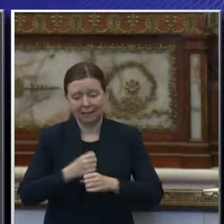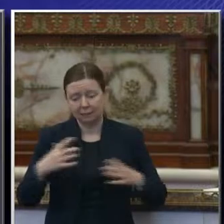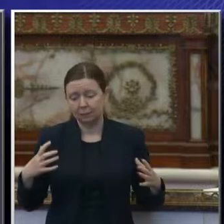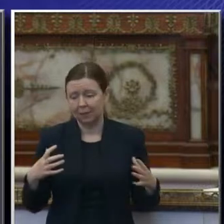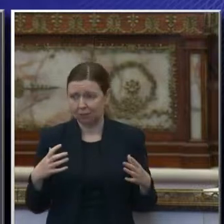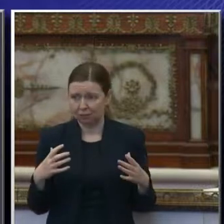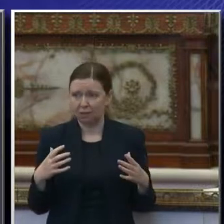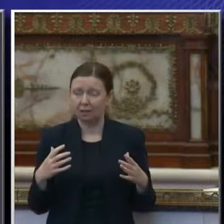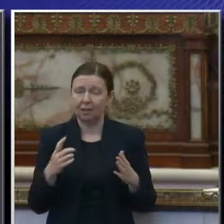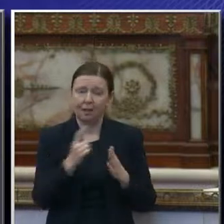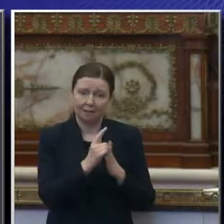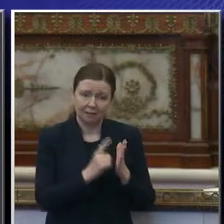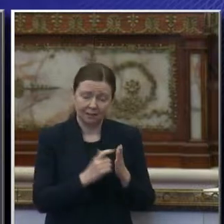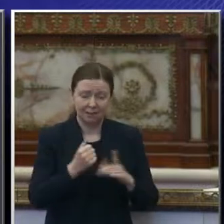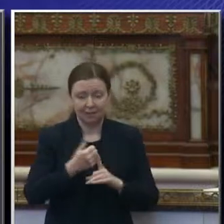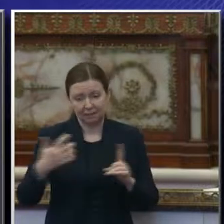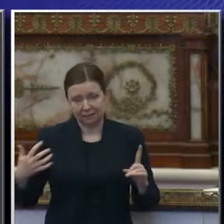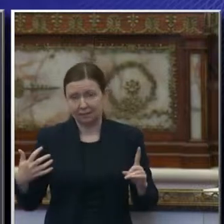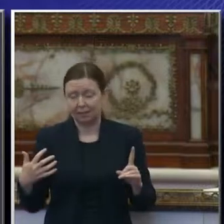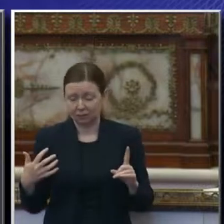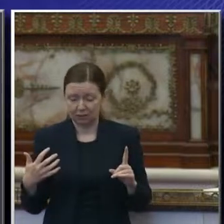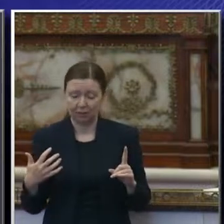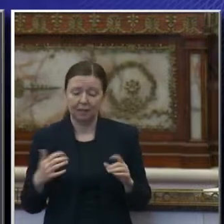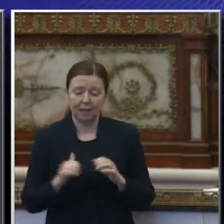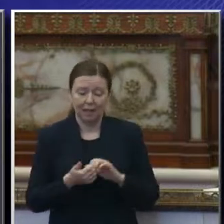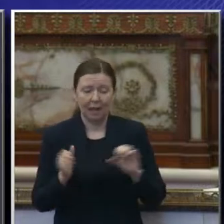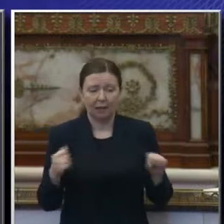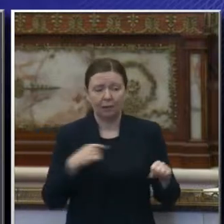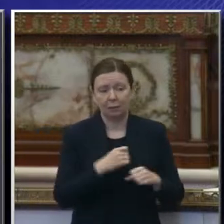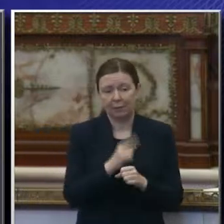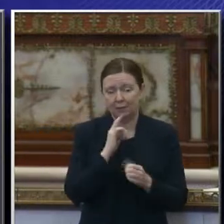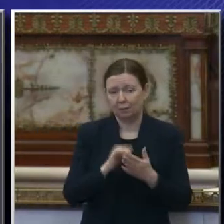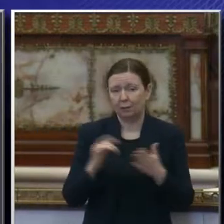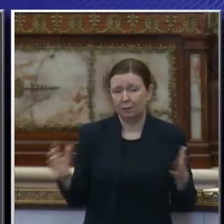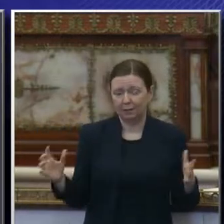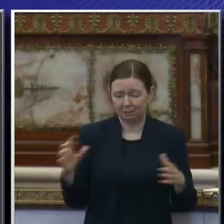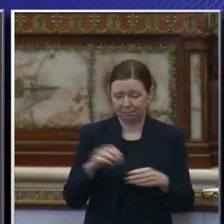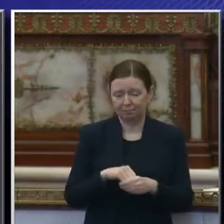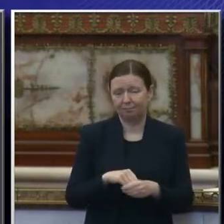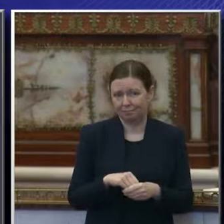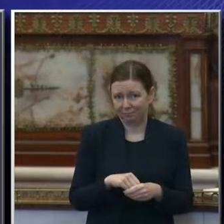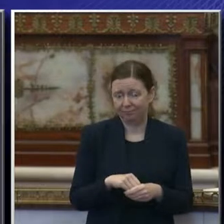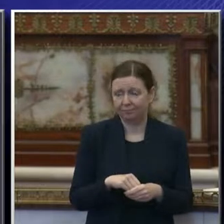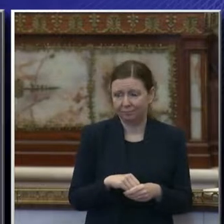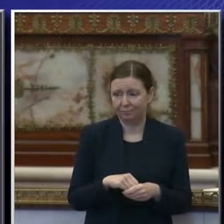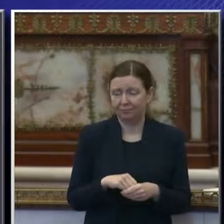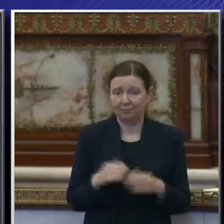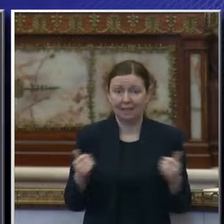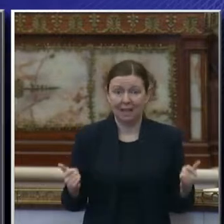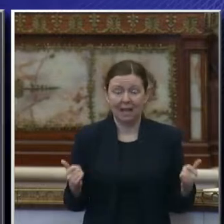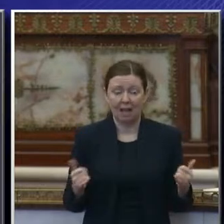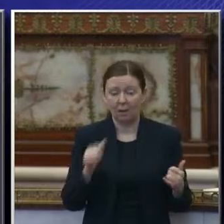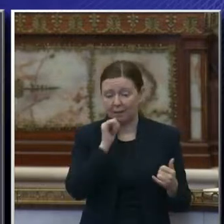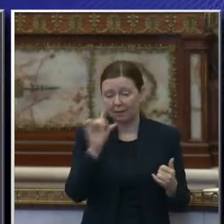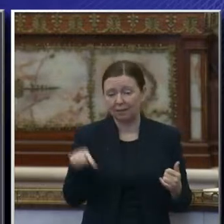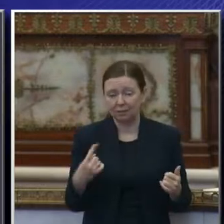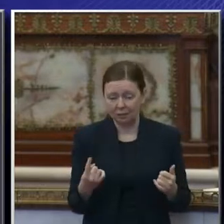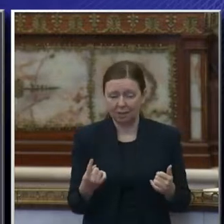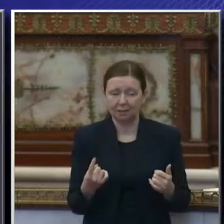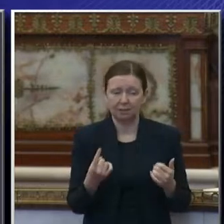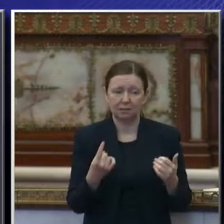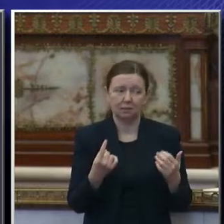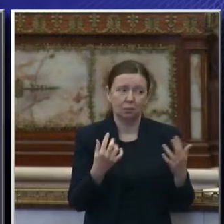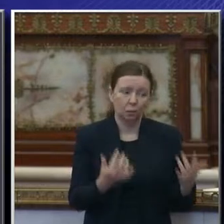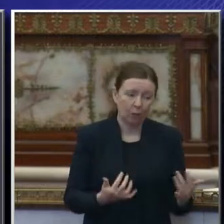of legislation, how we can make sure that we tie some of these things together now and not just wait